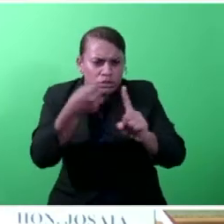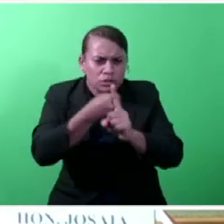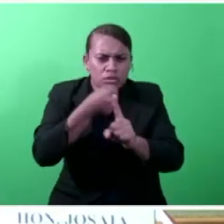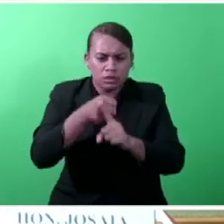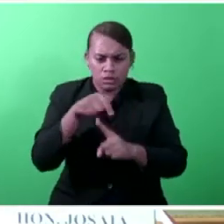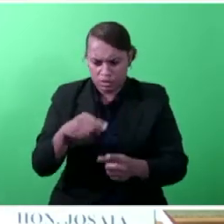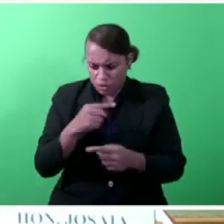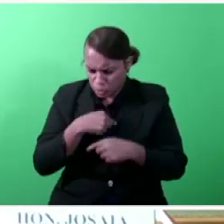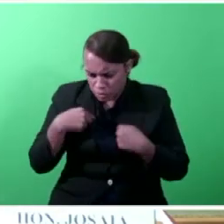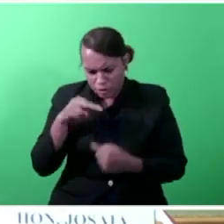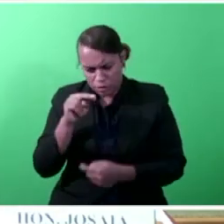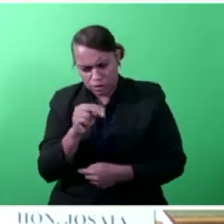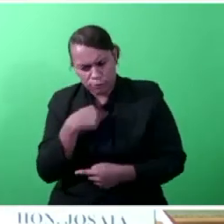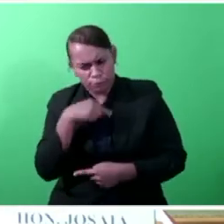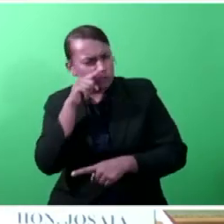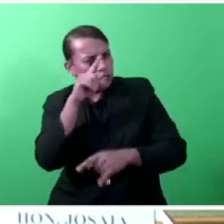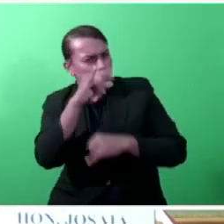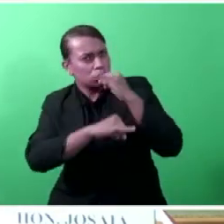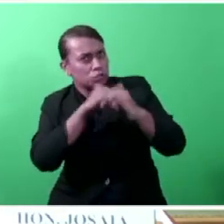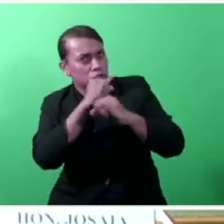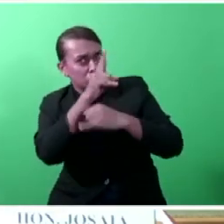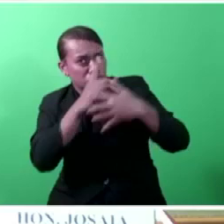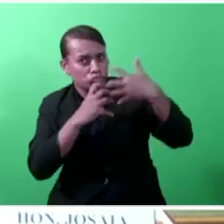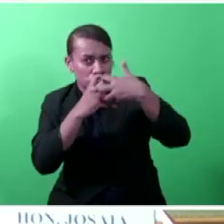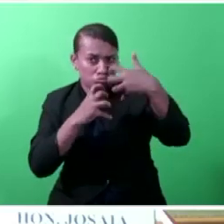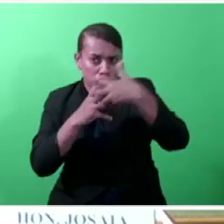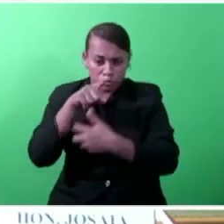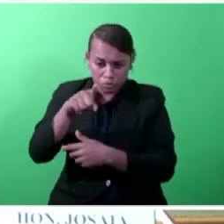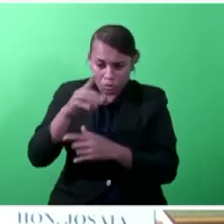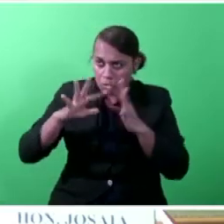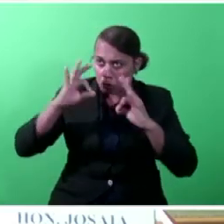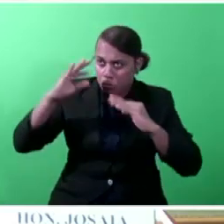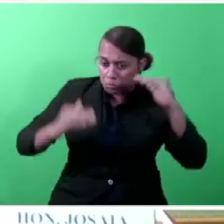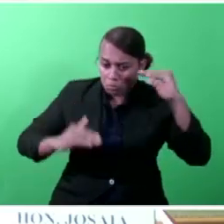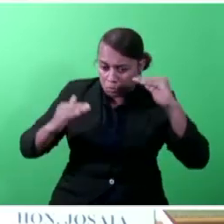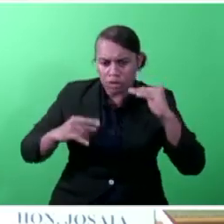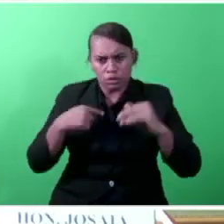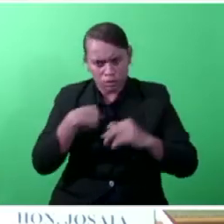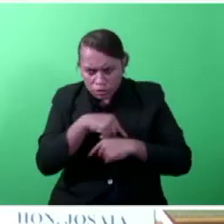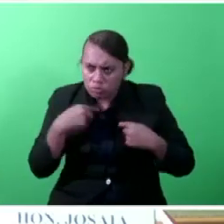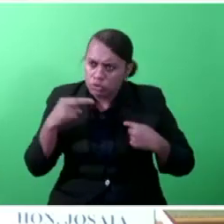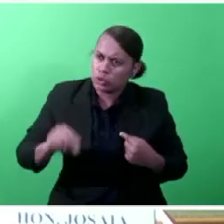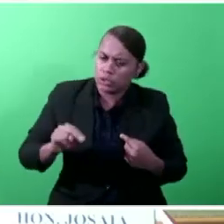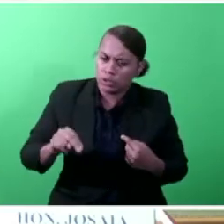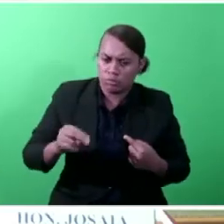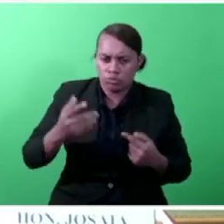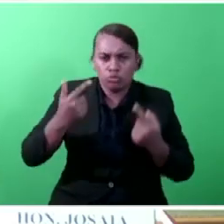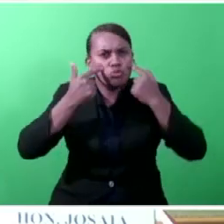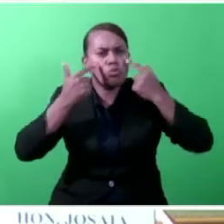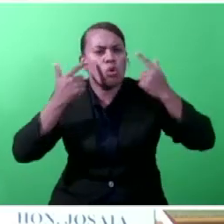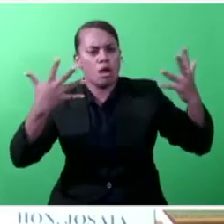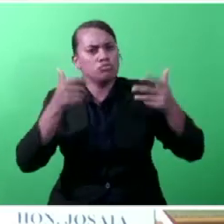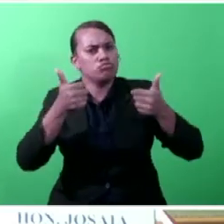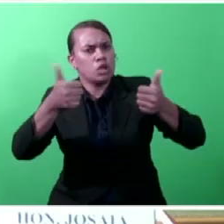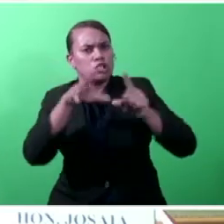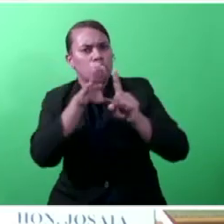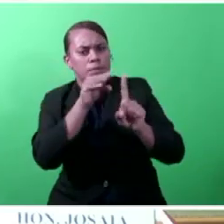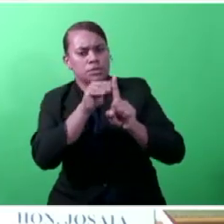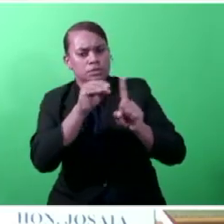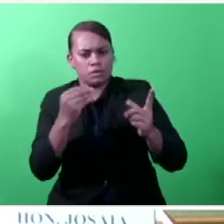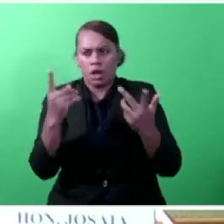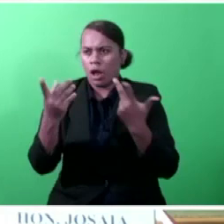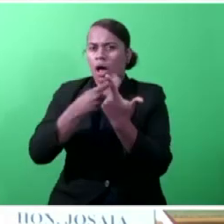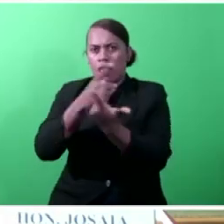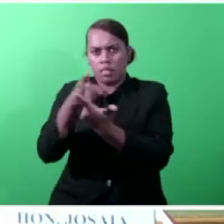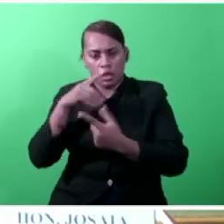negligible, internationally speaking and comparatively speaking, that we need to lead from the front by showing an example of what other countries can